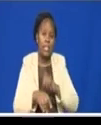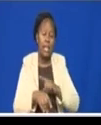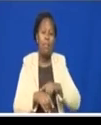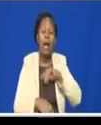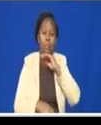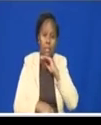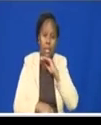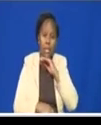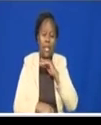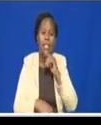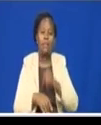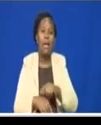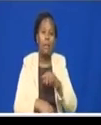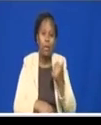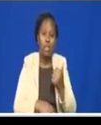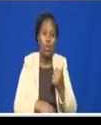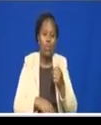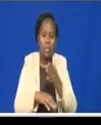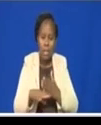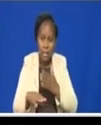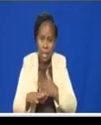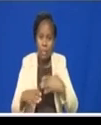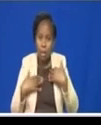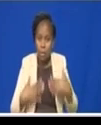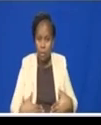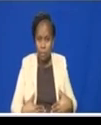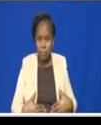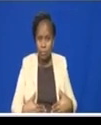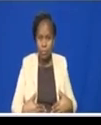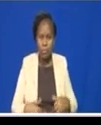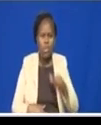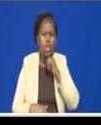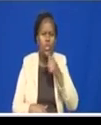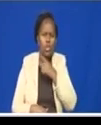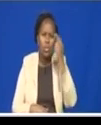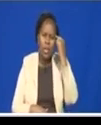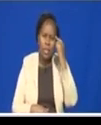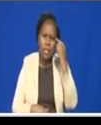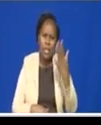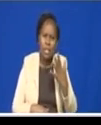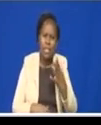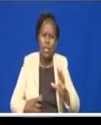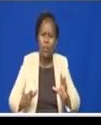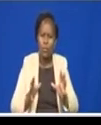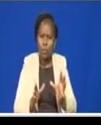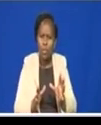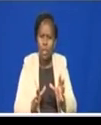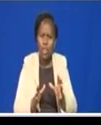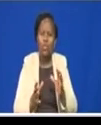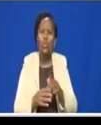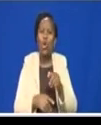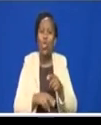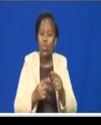am dead would anybody mutilate my body. Don't you think that they can force us to undergo the